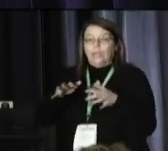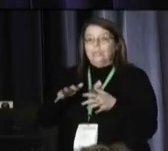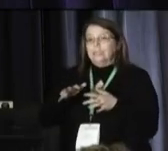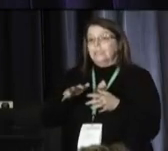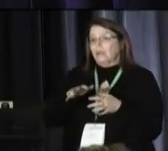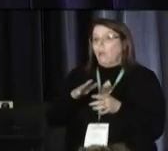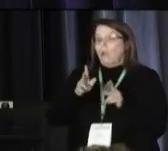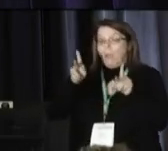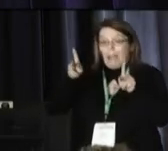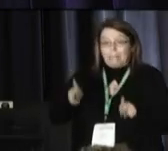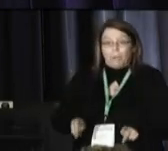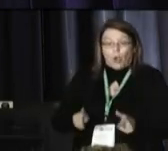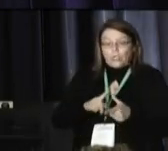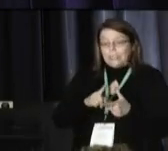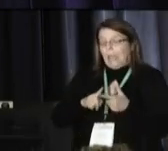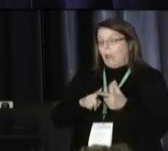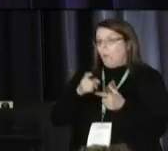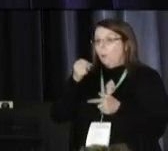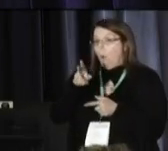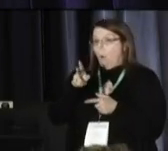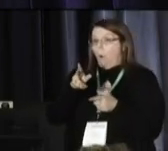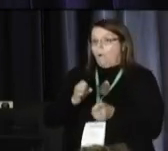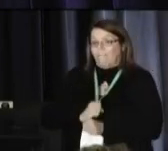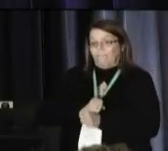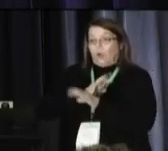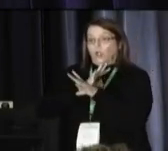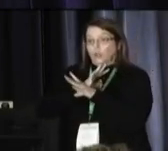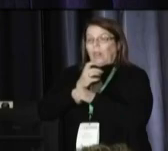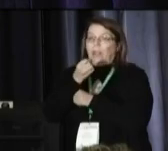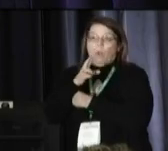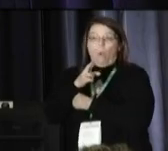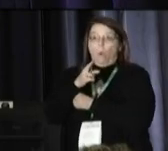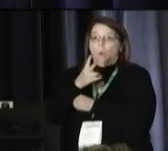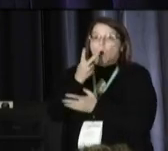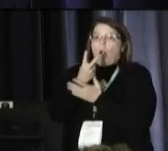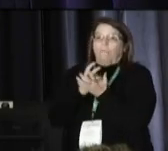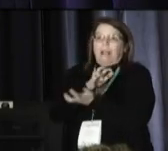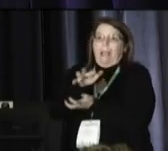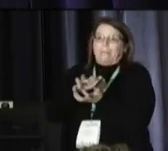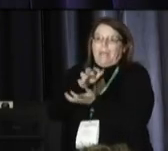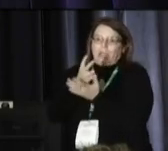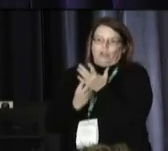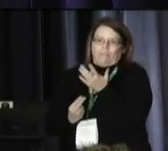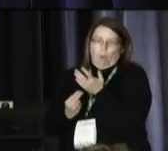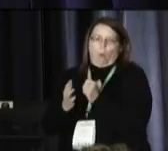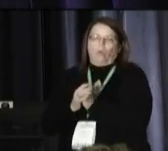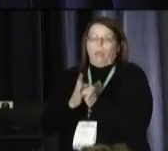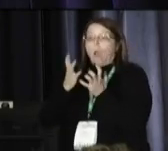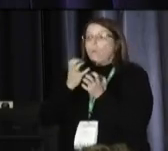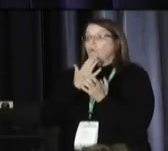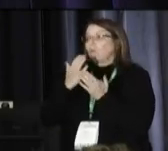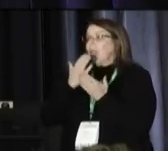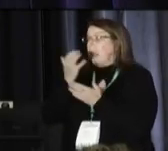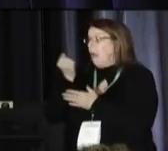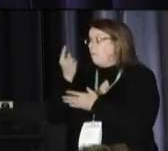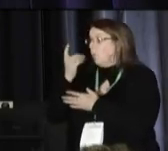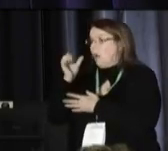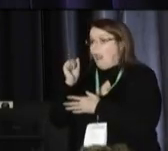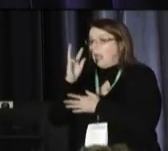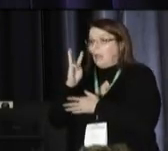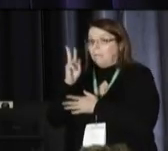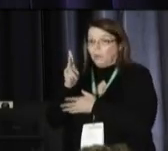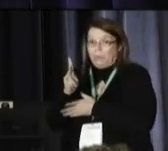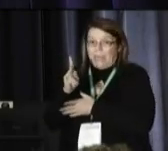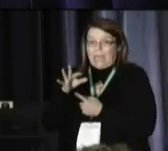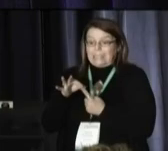hybrid events like this one. I want to thank everyone at AWP, especially Cynthia